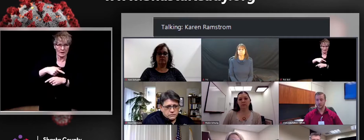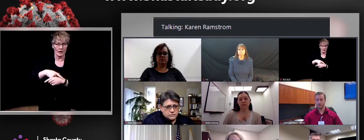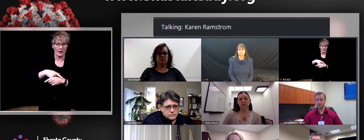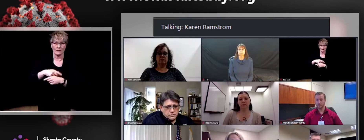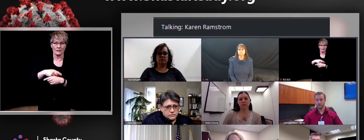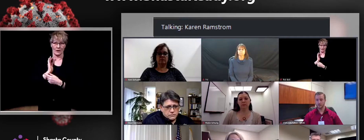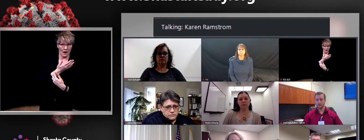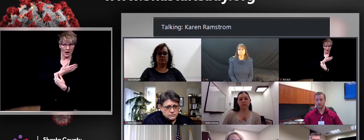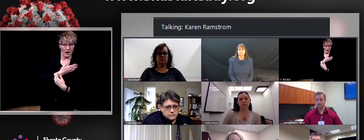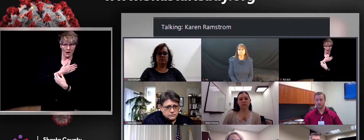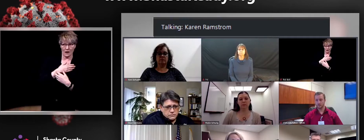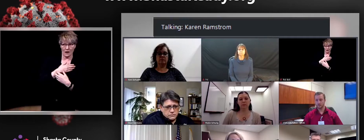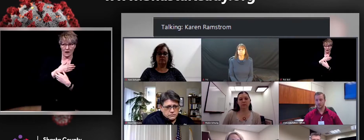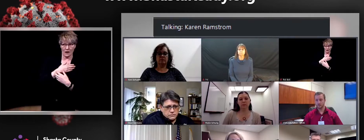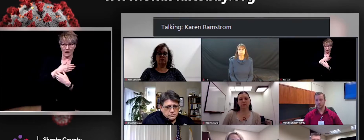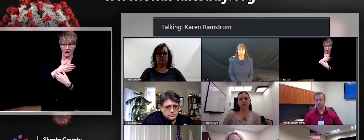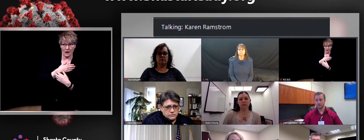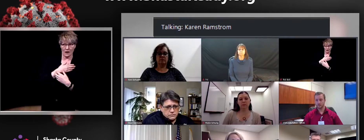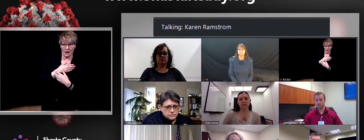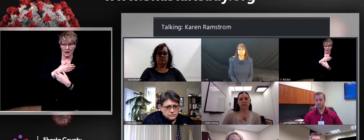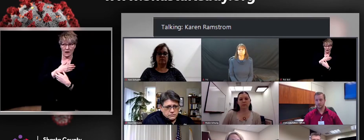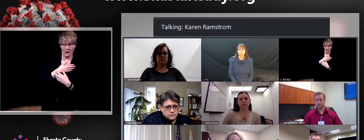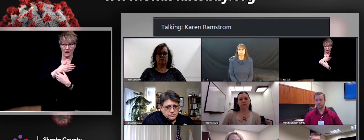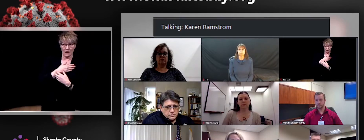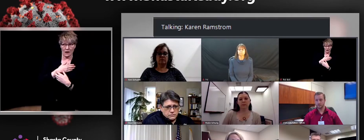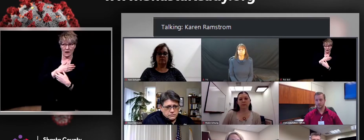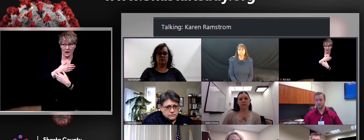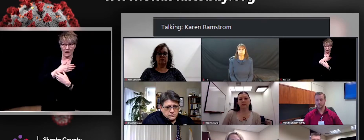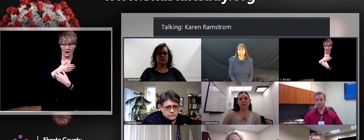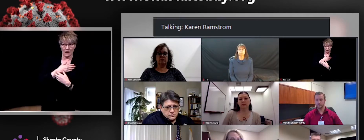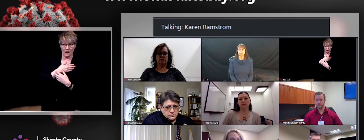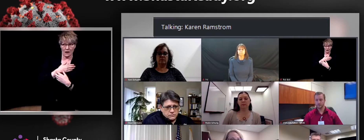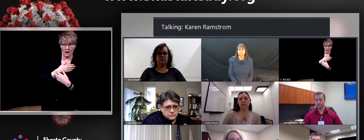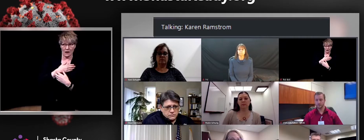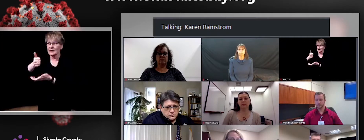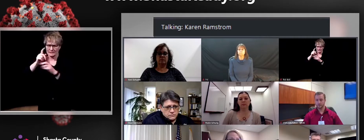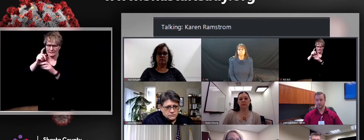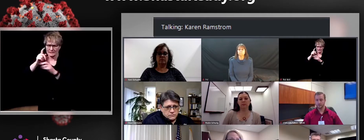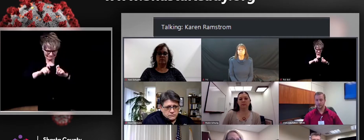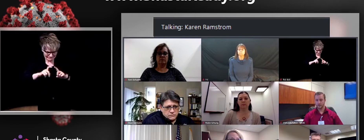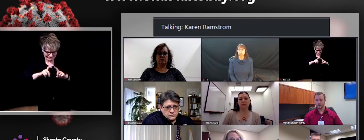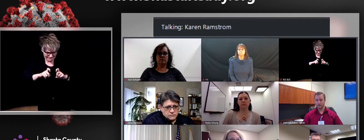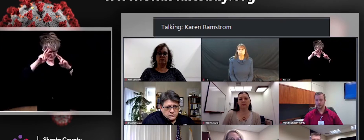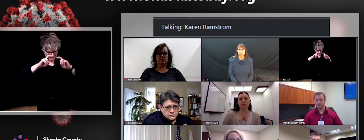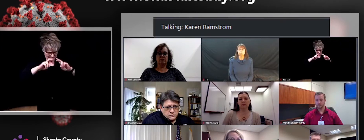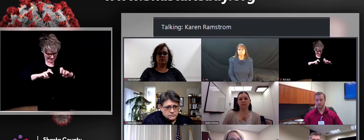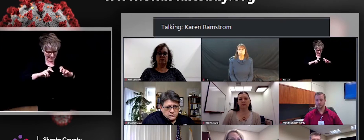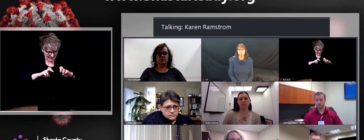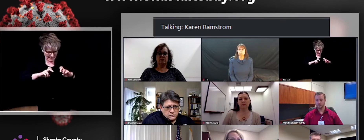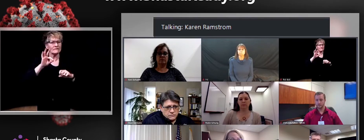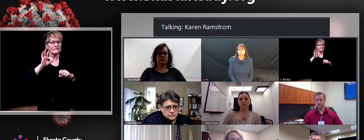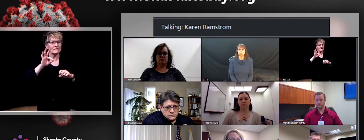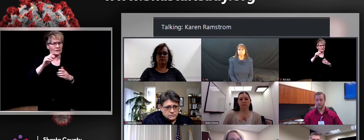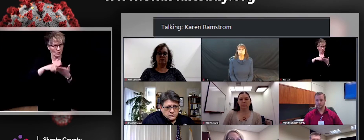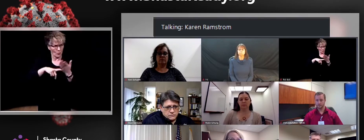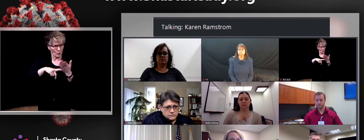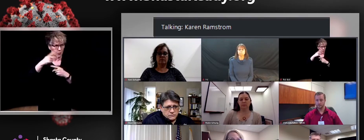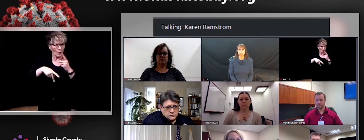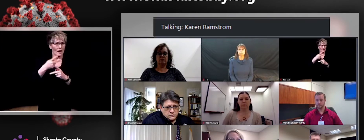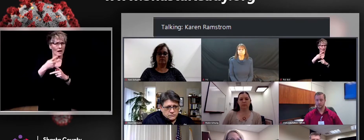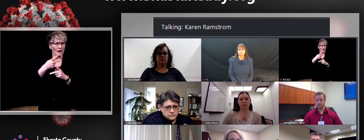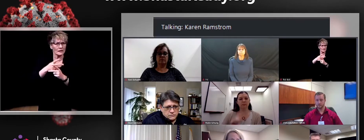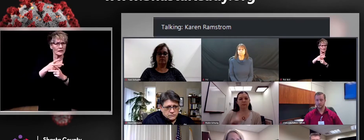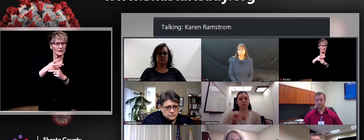to do some testing to identify what variants are happening in California. They do a sampling on a